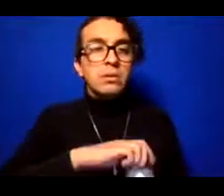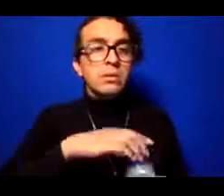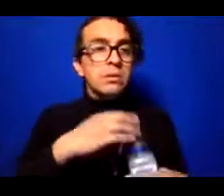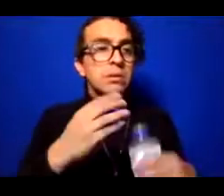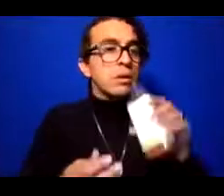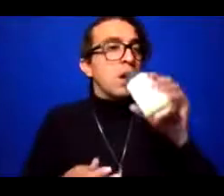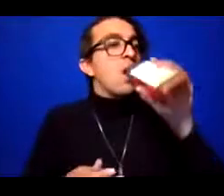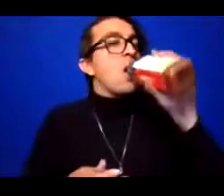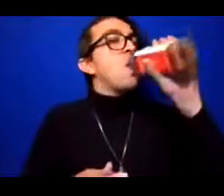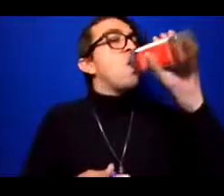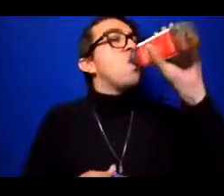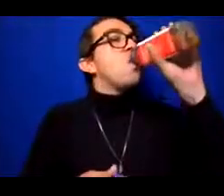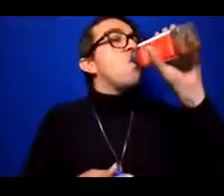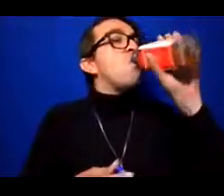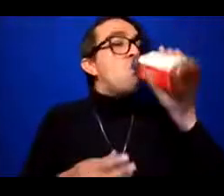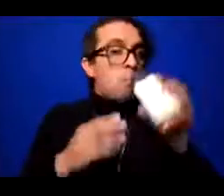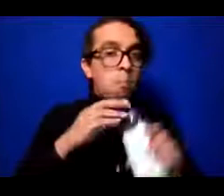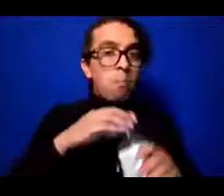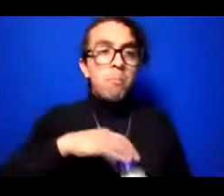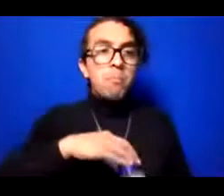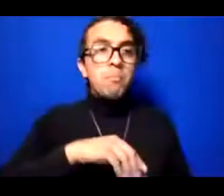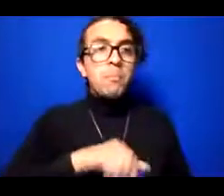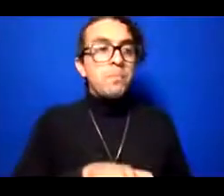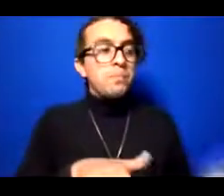Okay. So the last big category for